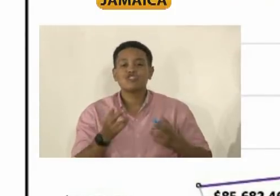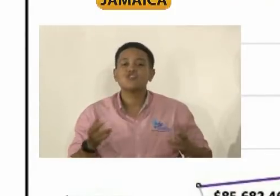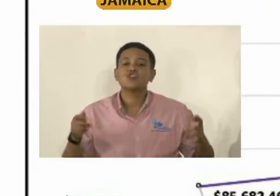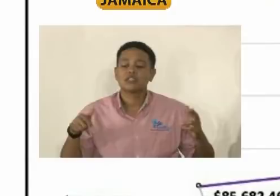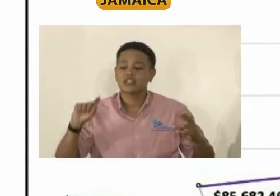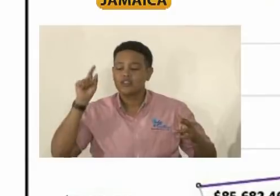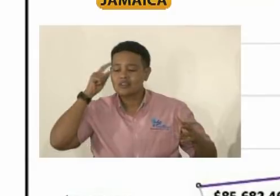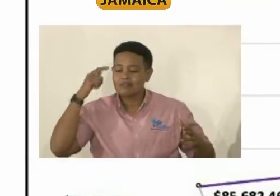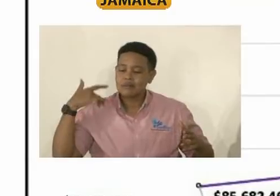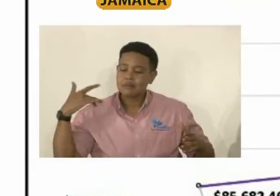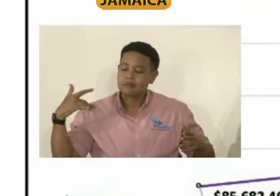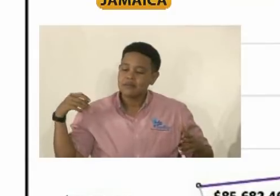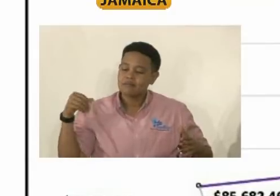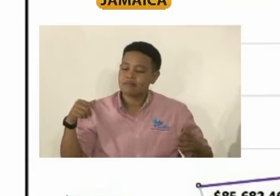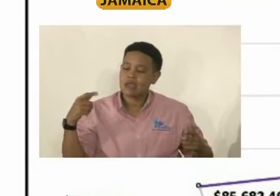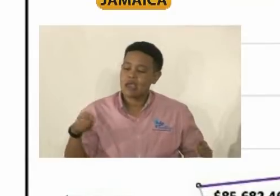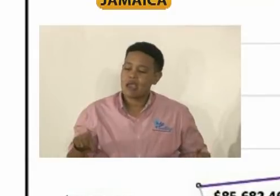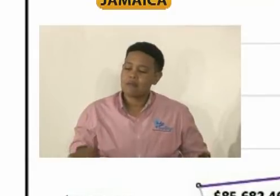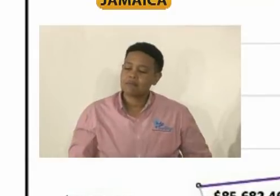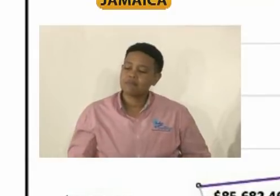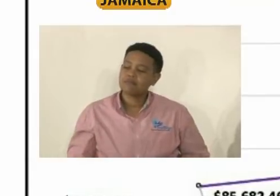this government has had. And